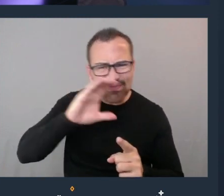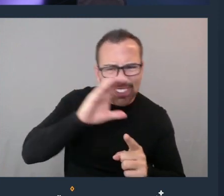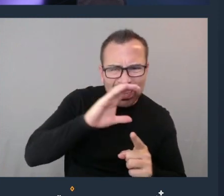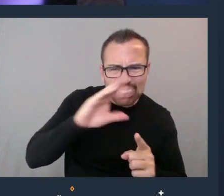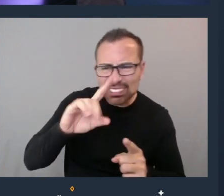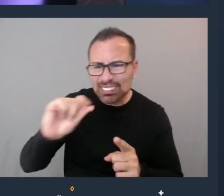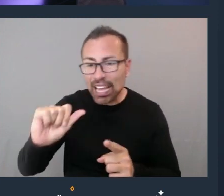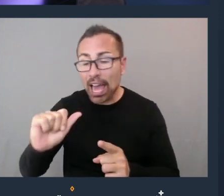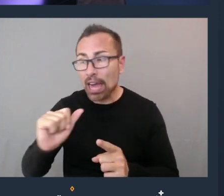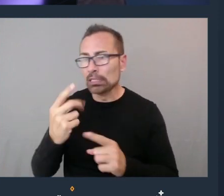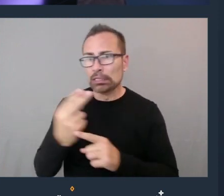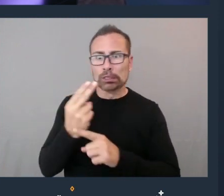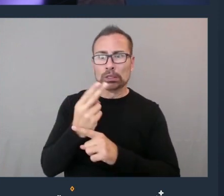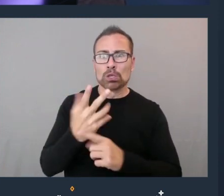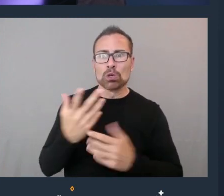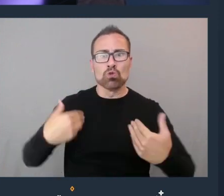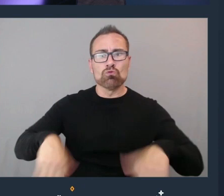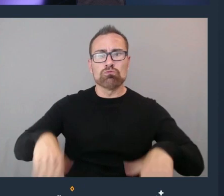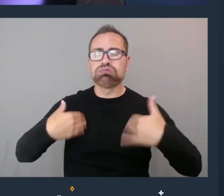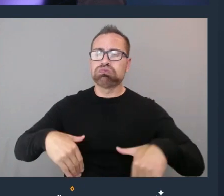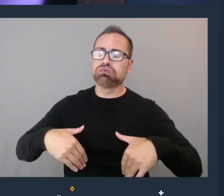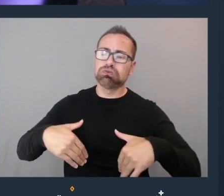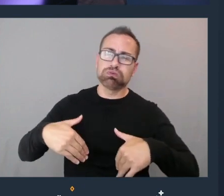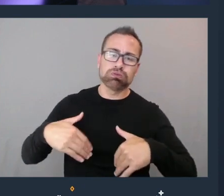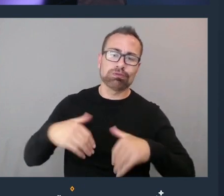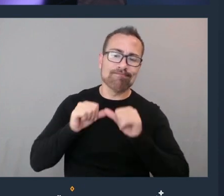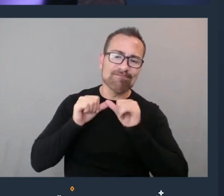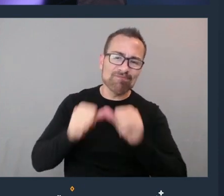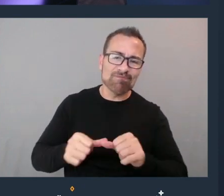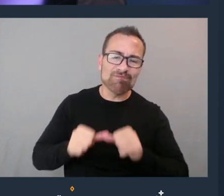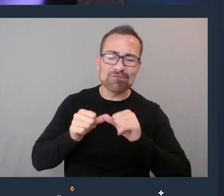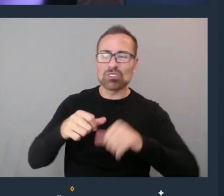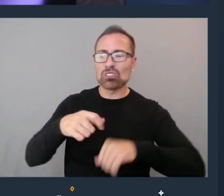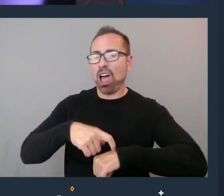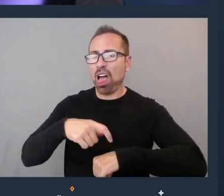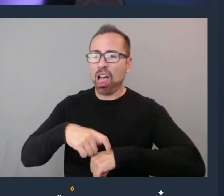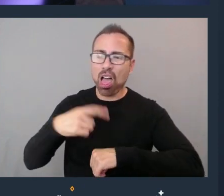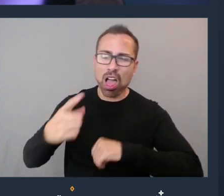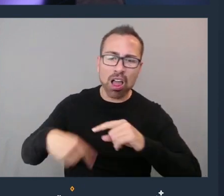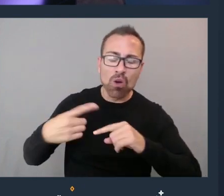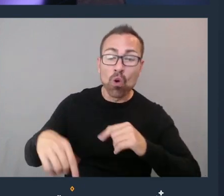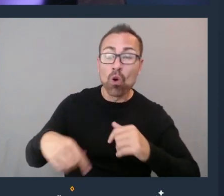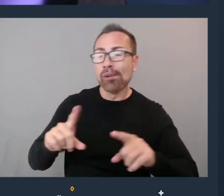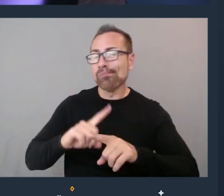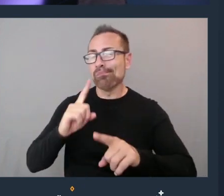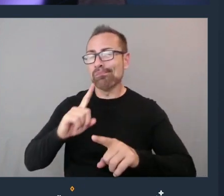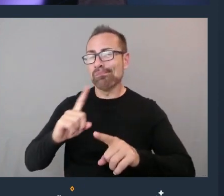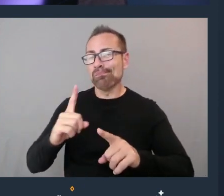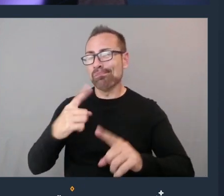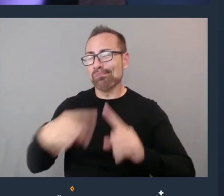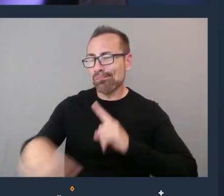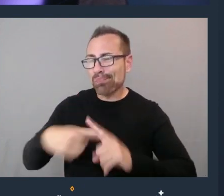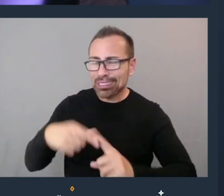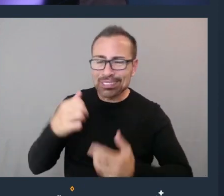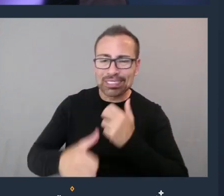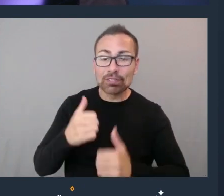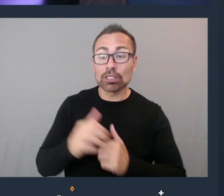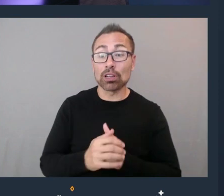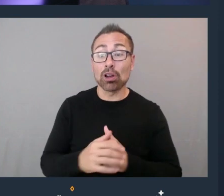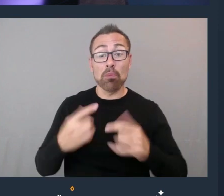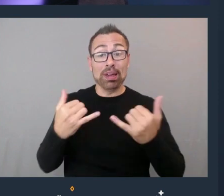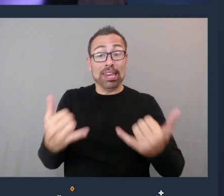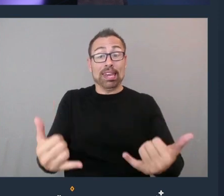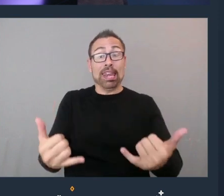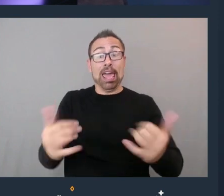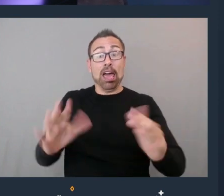labor intensive and very difficult to do. And providing data is just as hard for organizations that are distributing data to their customers,